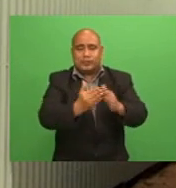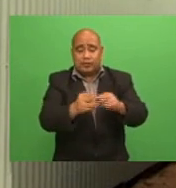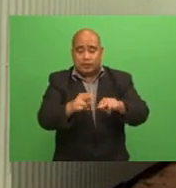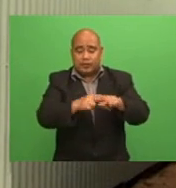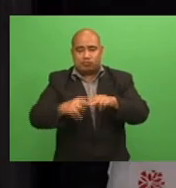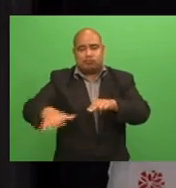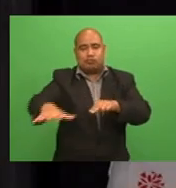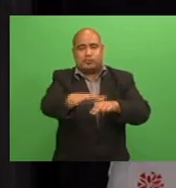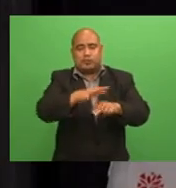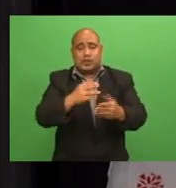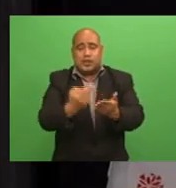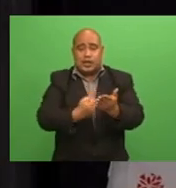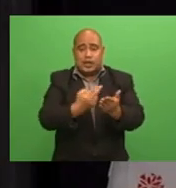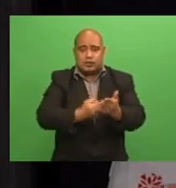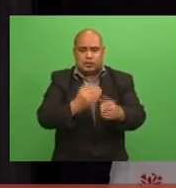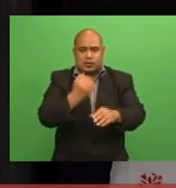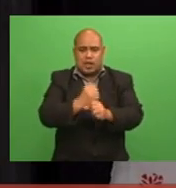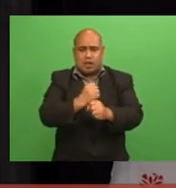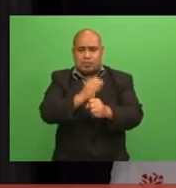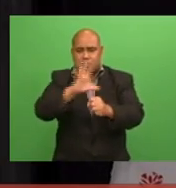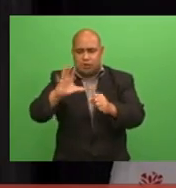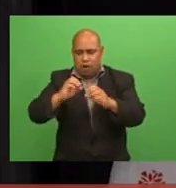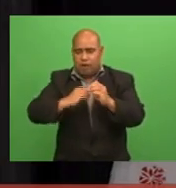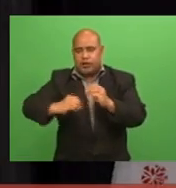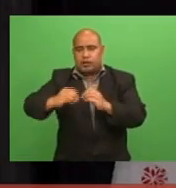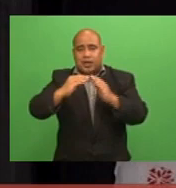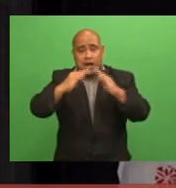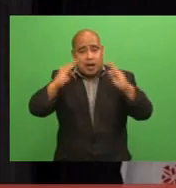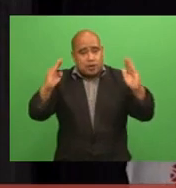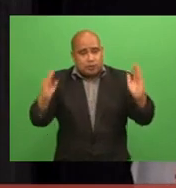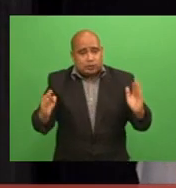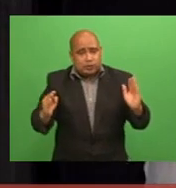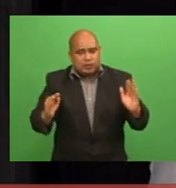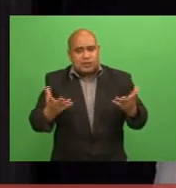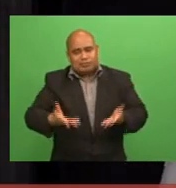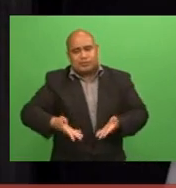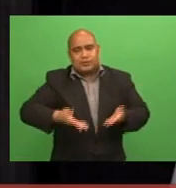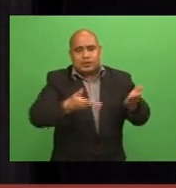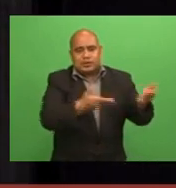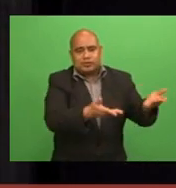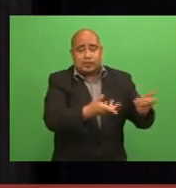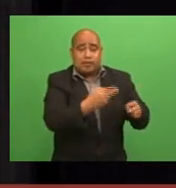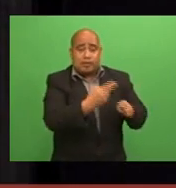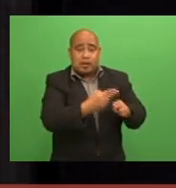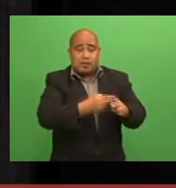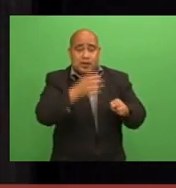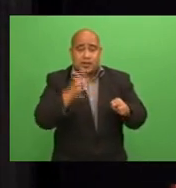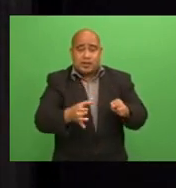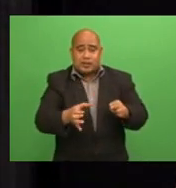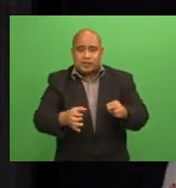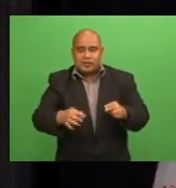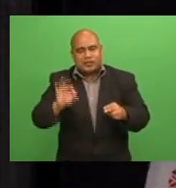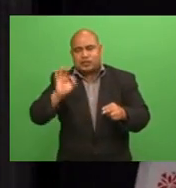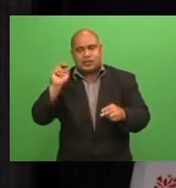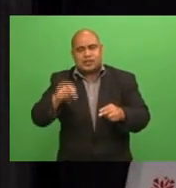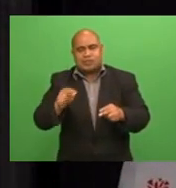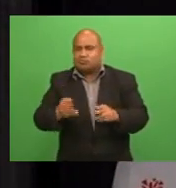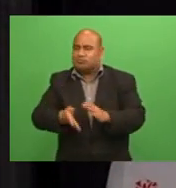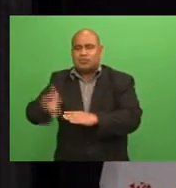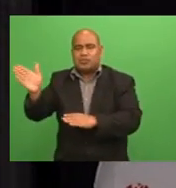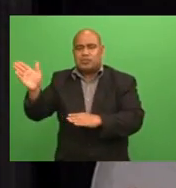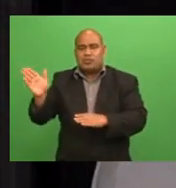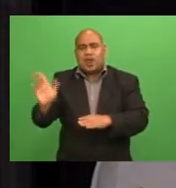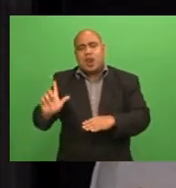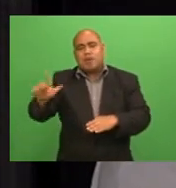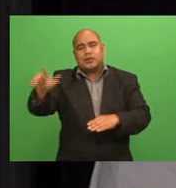office building. Your farmers previously had to travel all the way to office in Lamasa, an entire